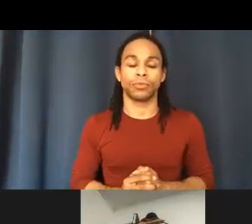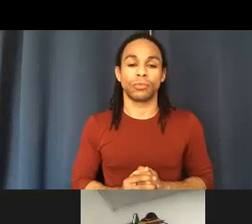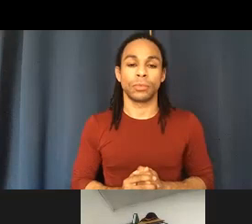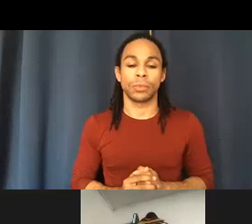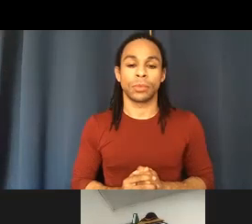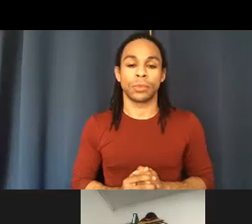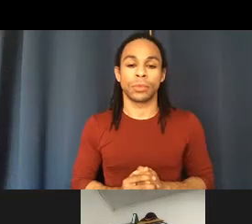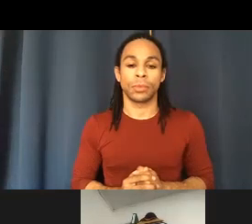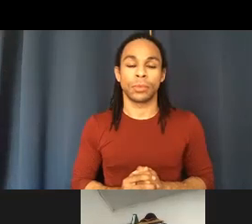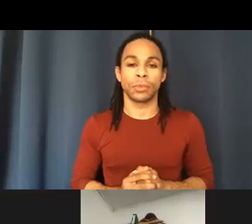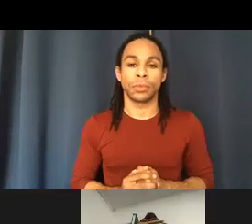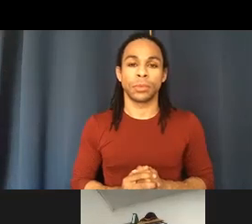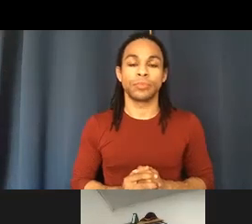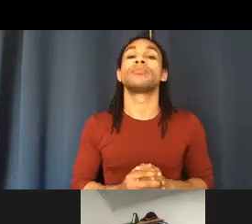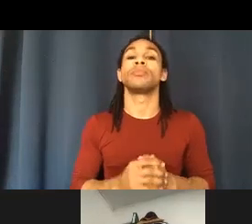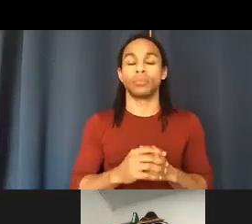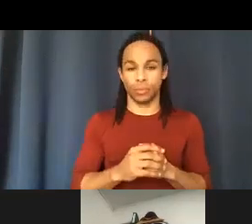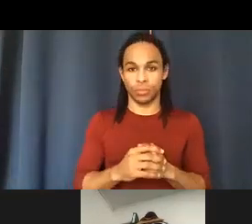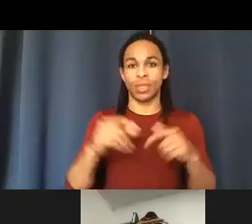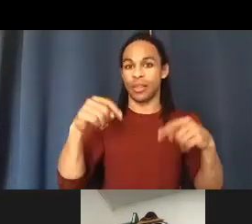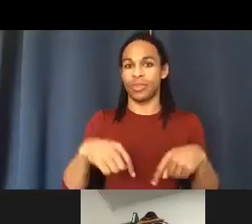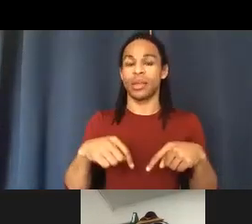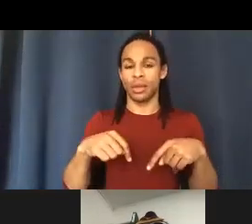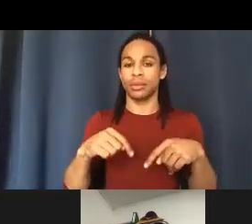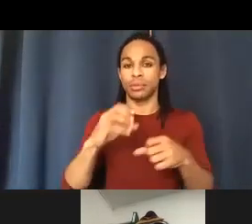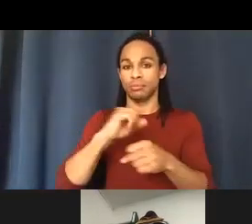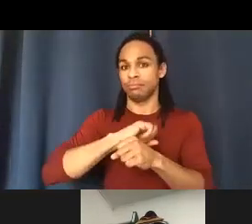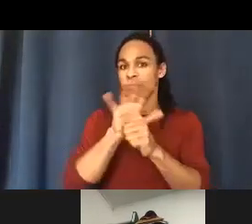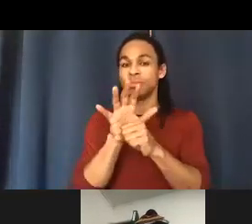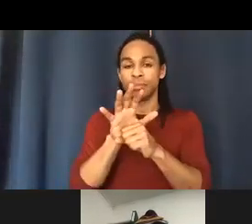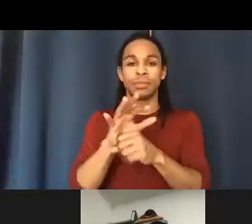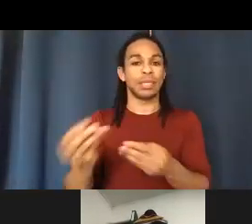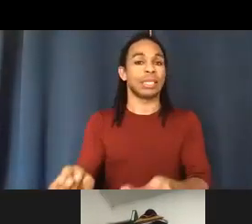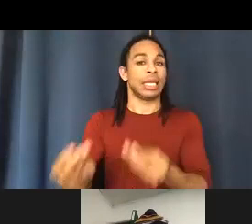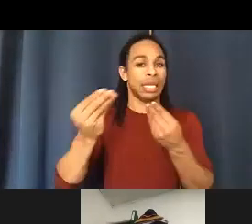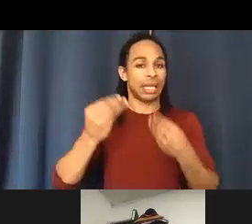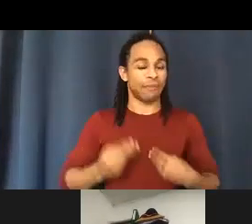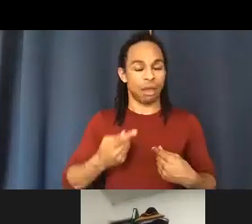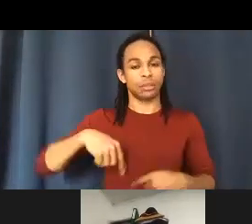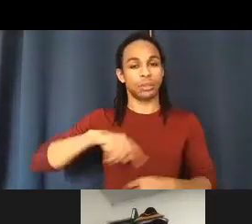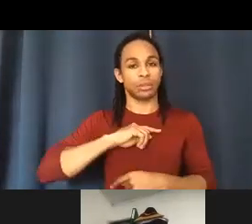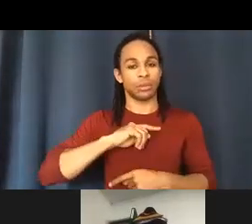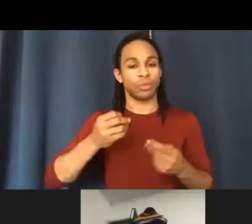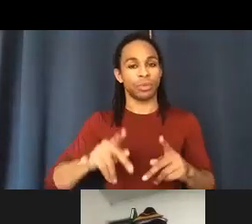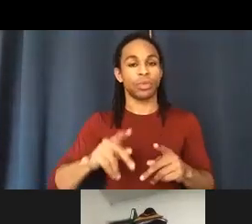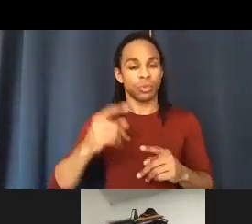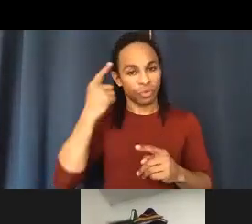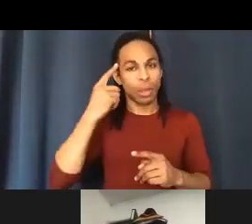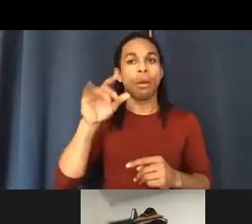COVID-19 is giving us the opportunity to rethink the space that community medics occupy.